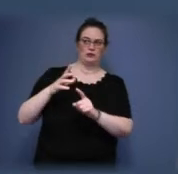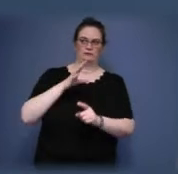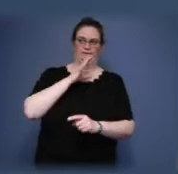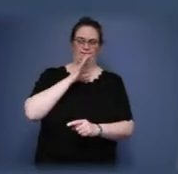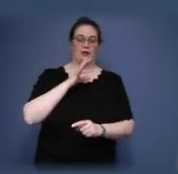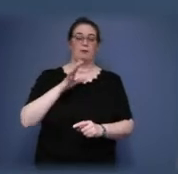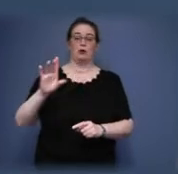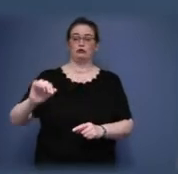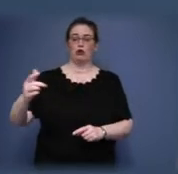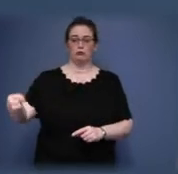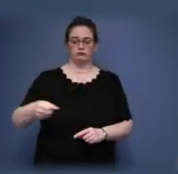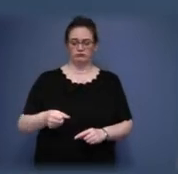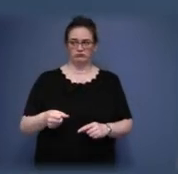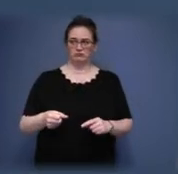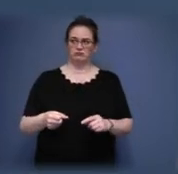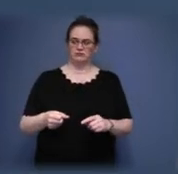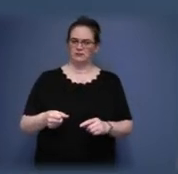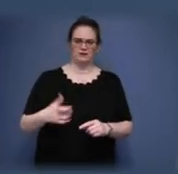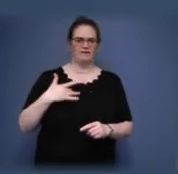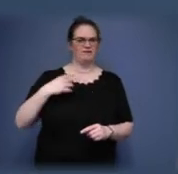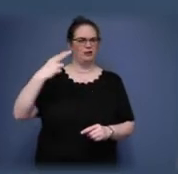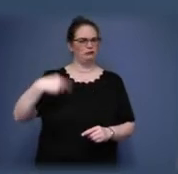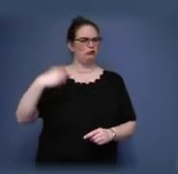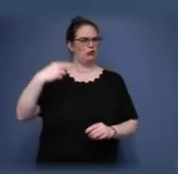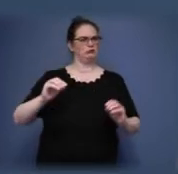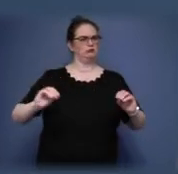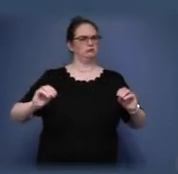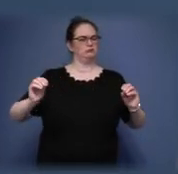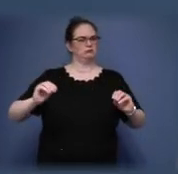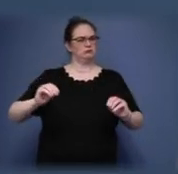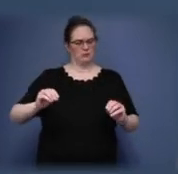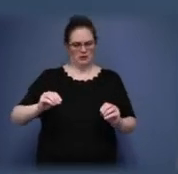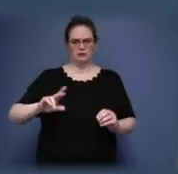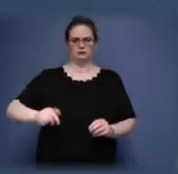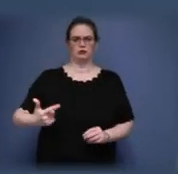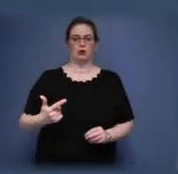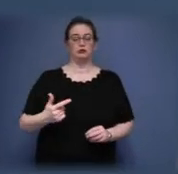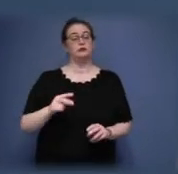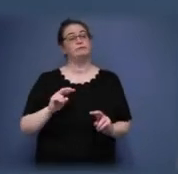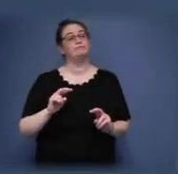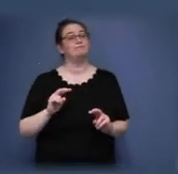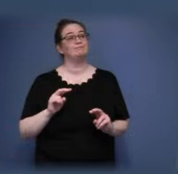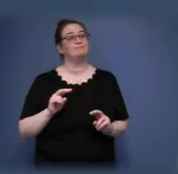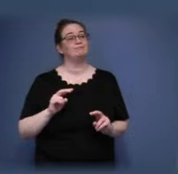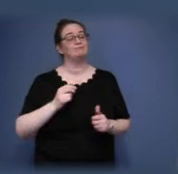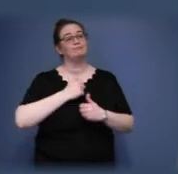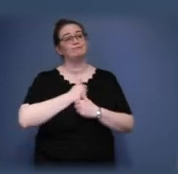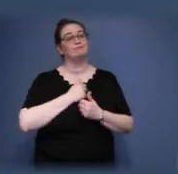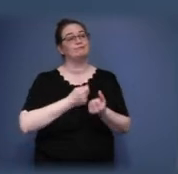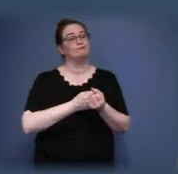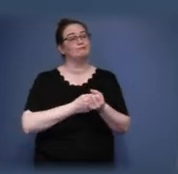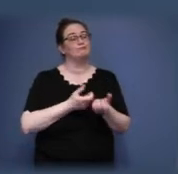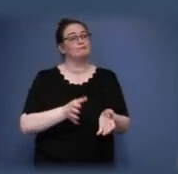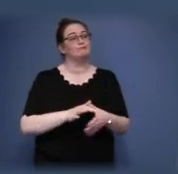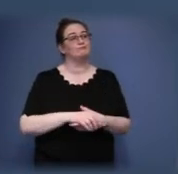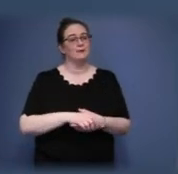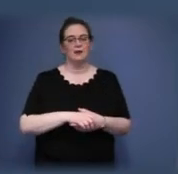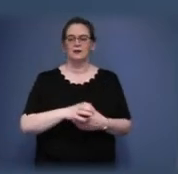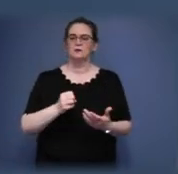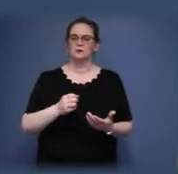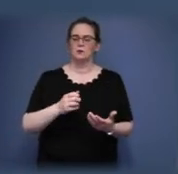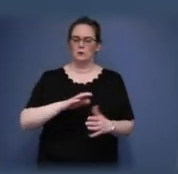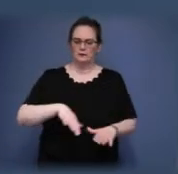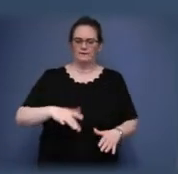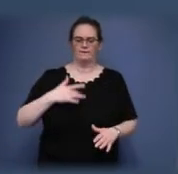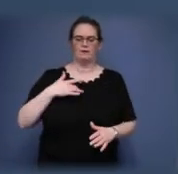bring a dog in, they don't feel judged at all by the dog, and the dog just looks at them with love and support, and so they